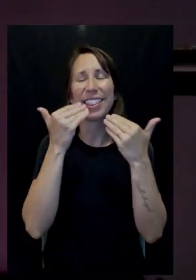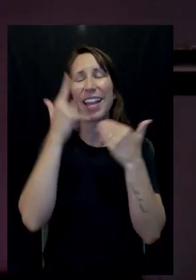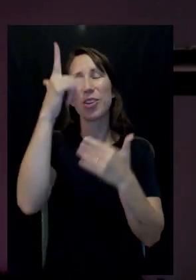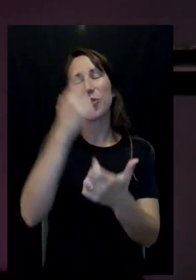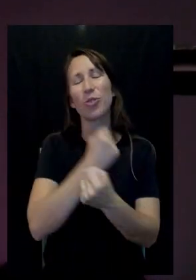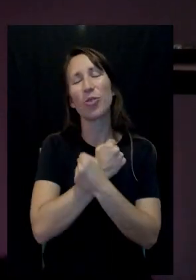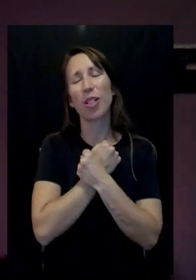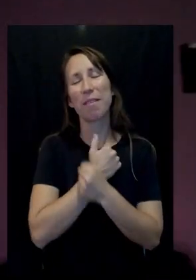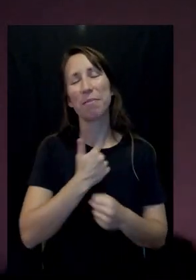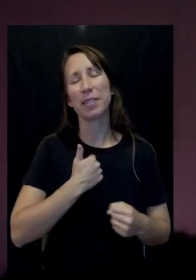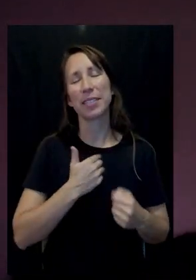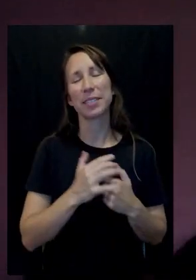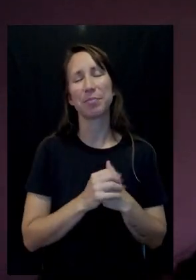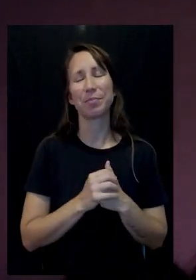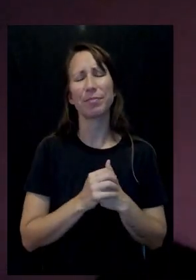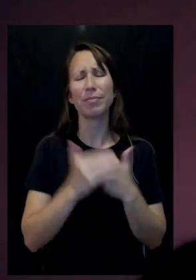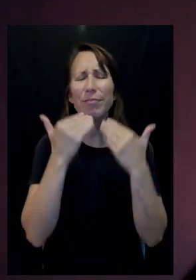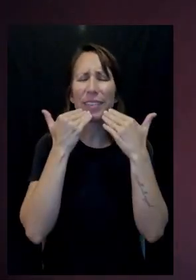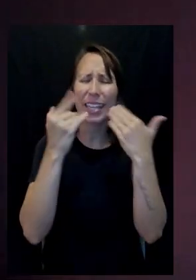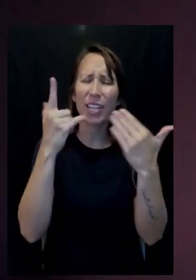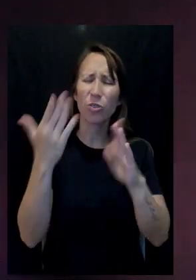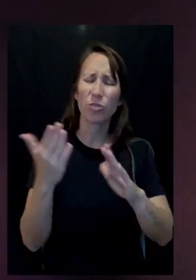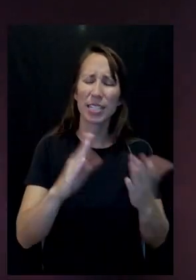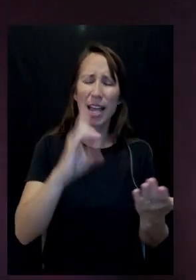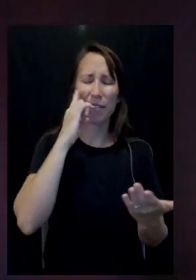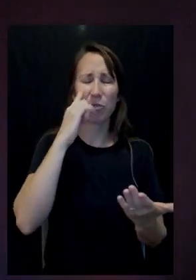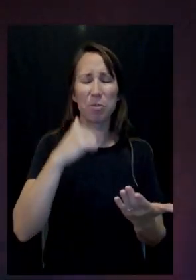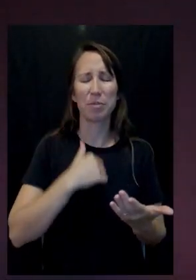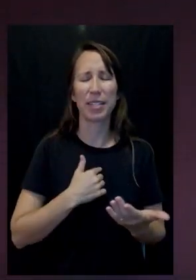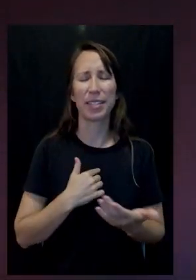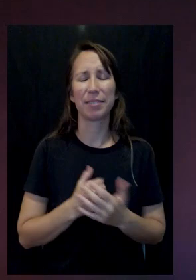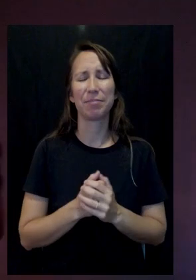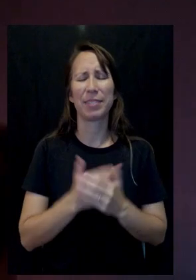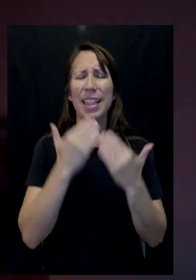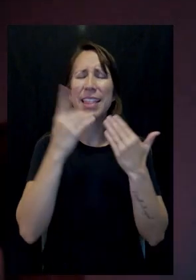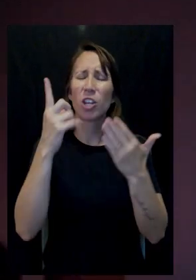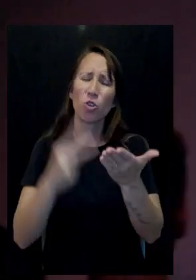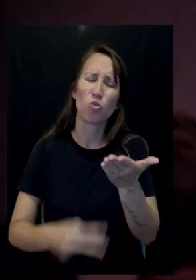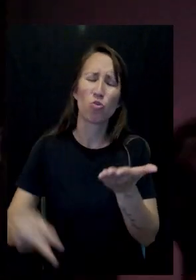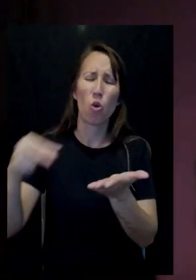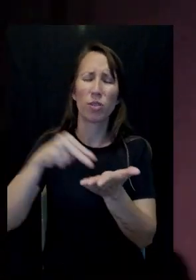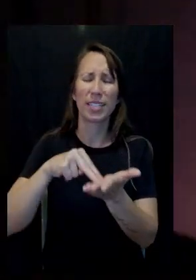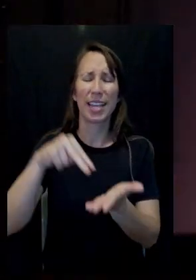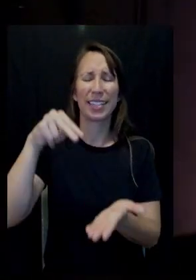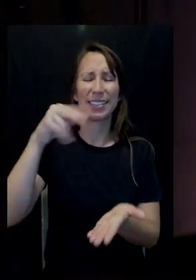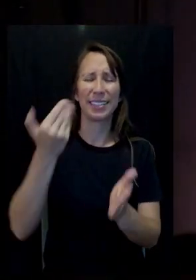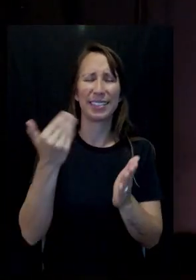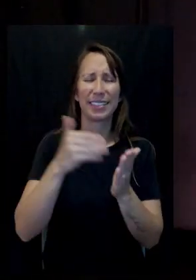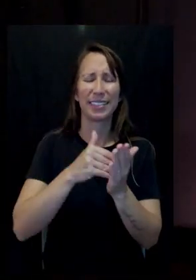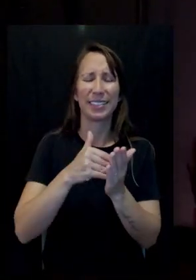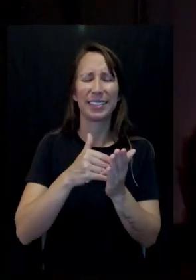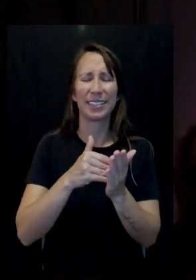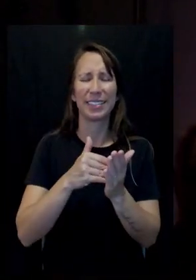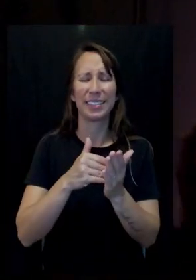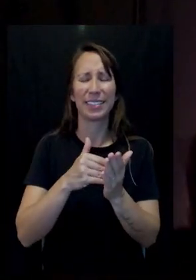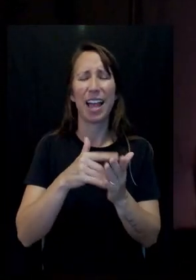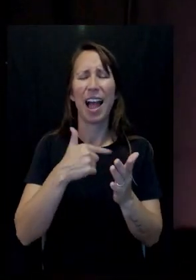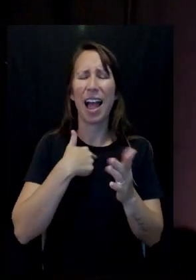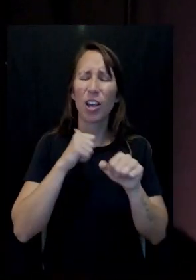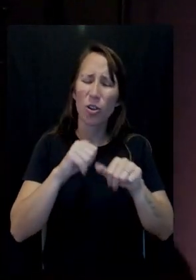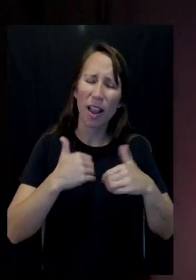me. Thank you that you died for me. Thank you that you rose again so that I could have